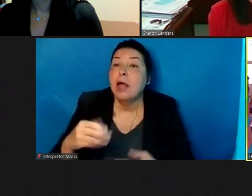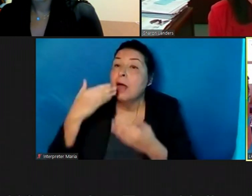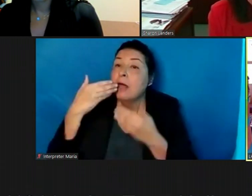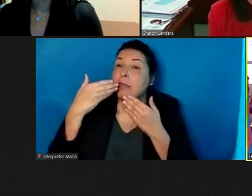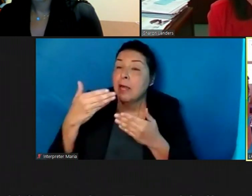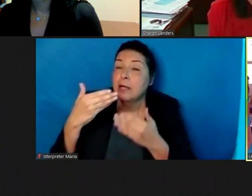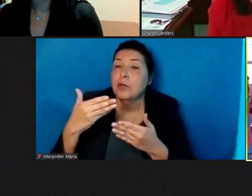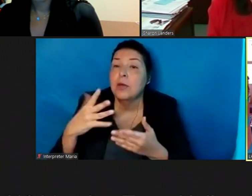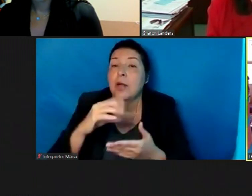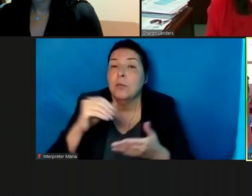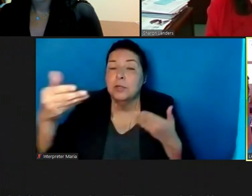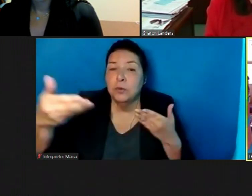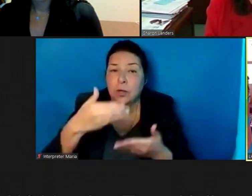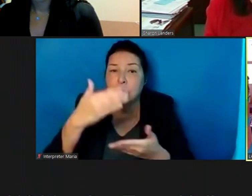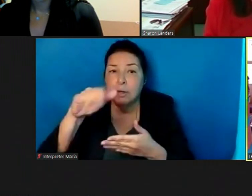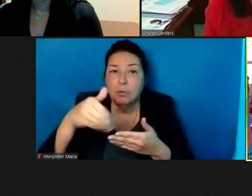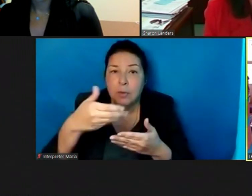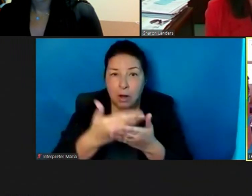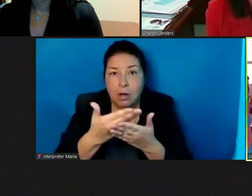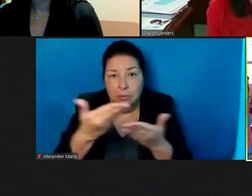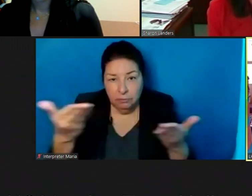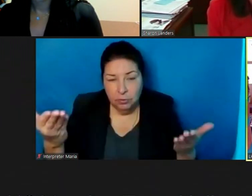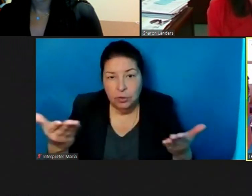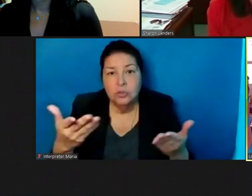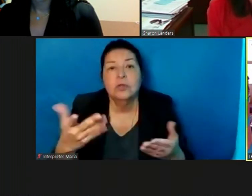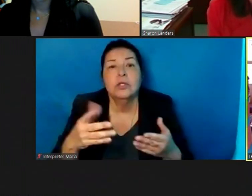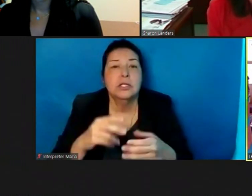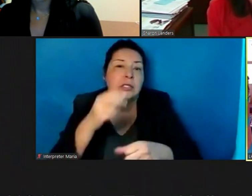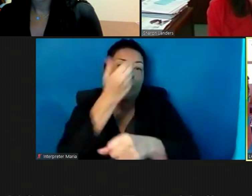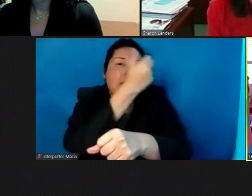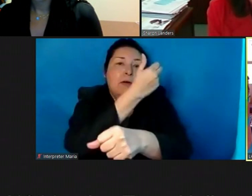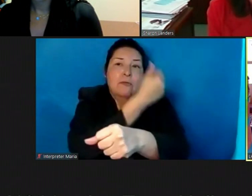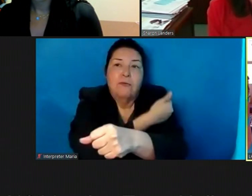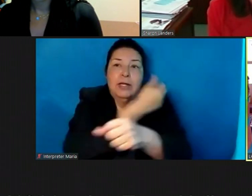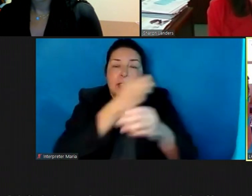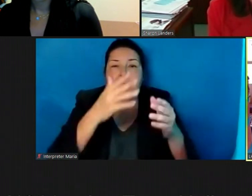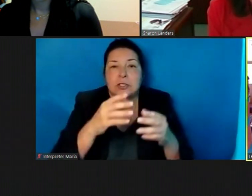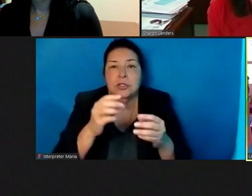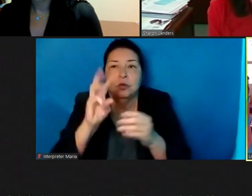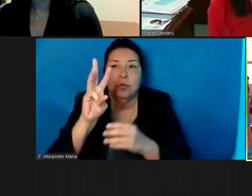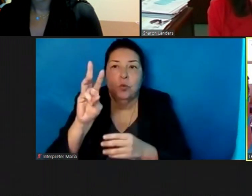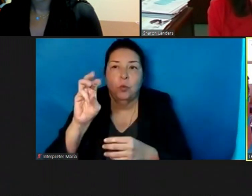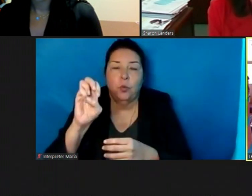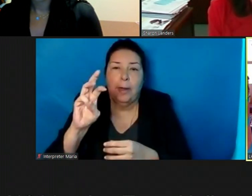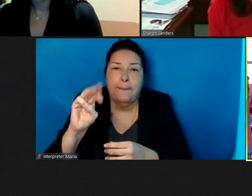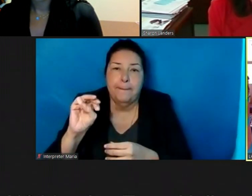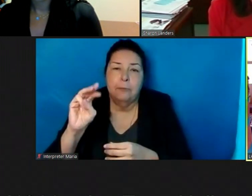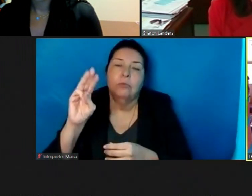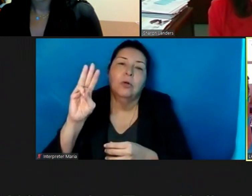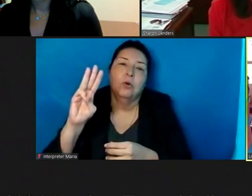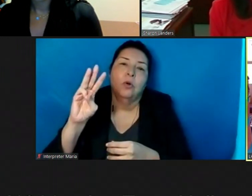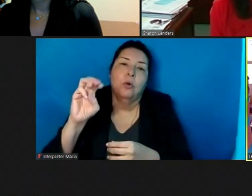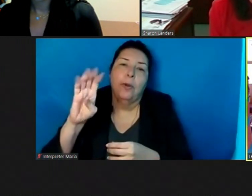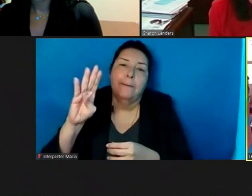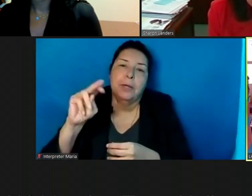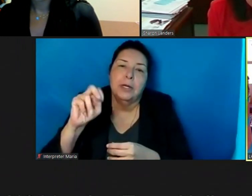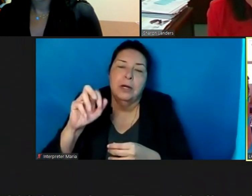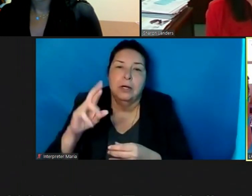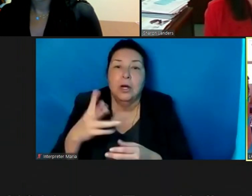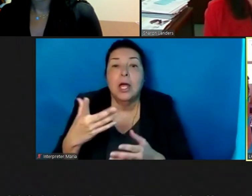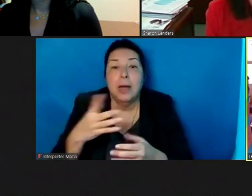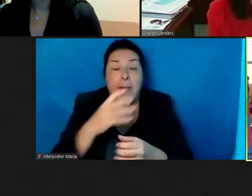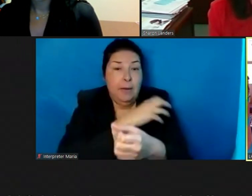to welcome everyone to this vaccination webinar. Information is powerful and we wanted you to be equipped with the